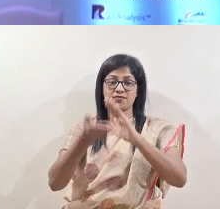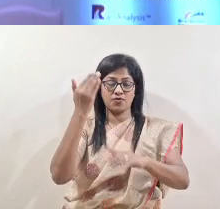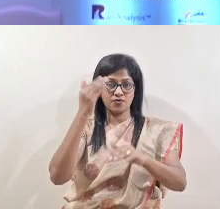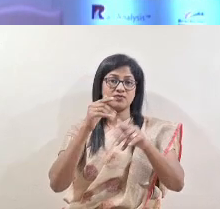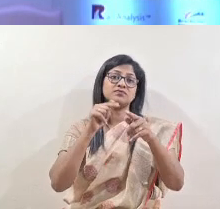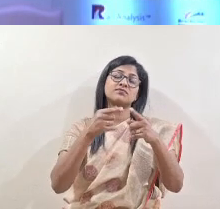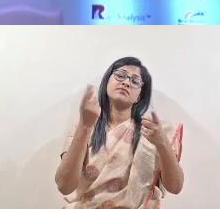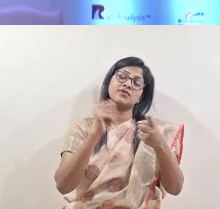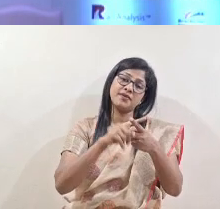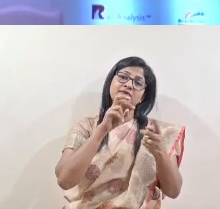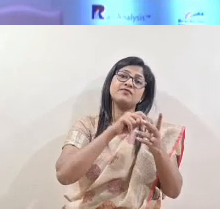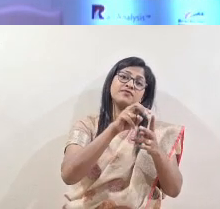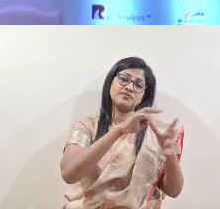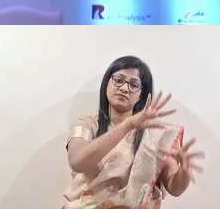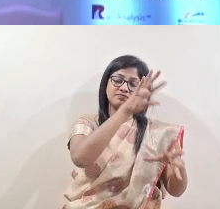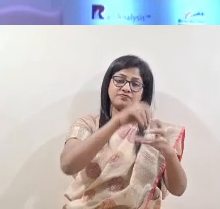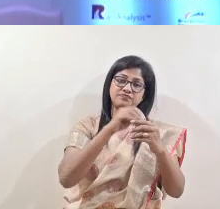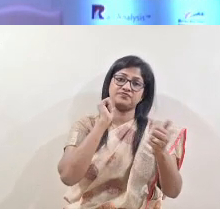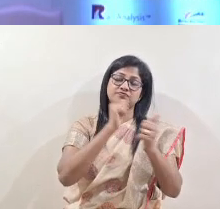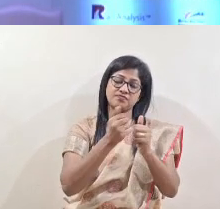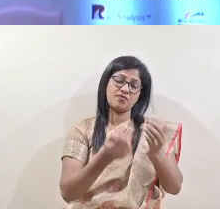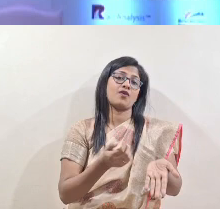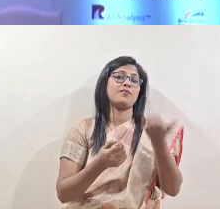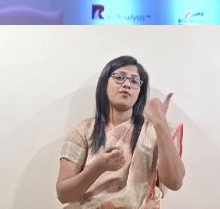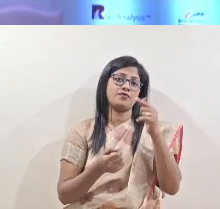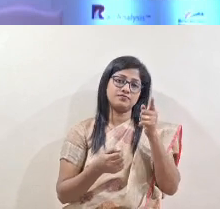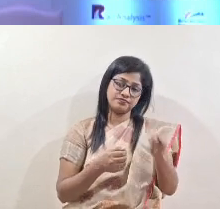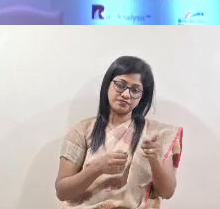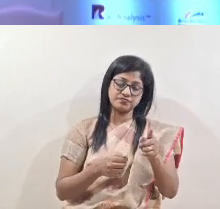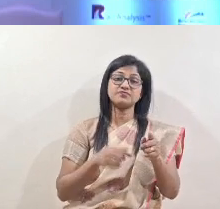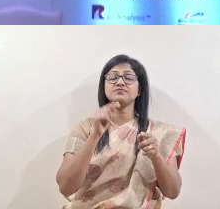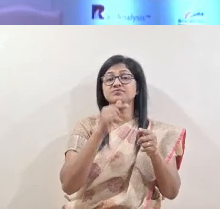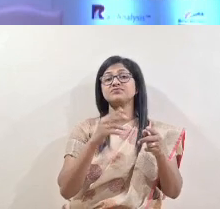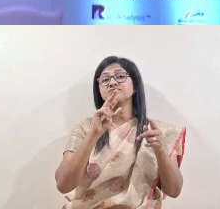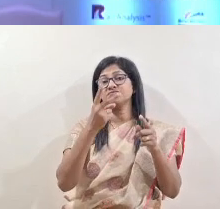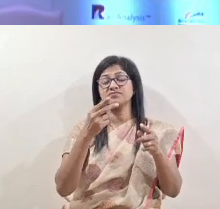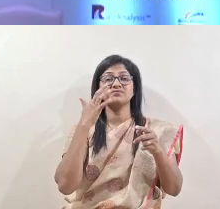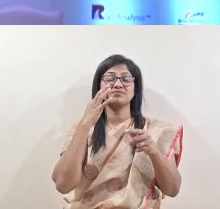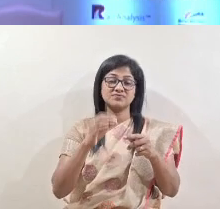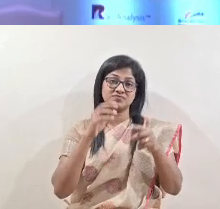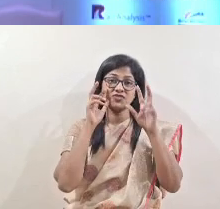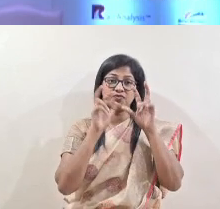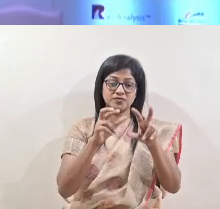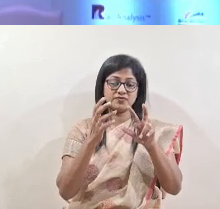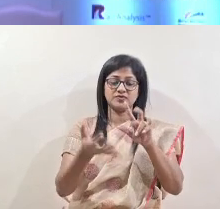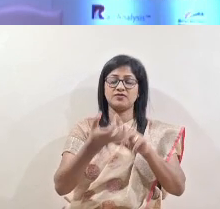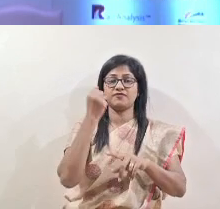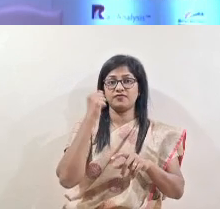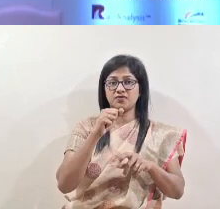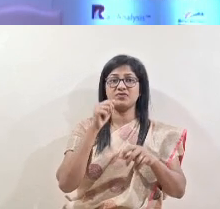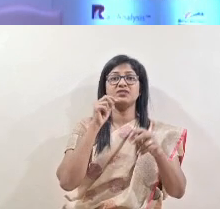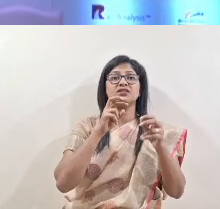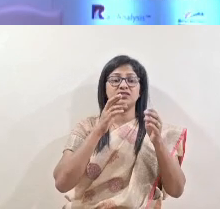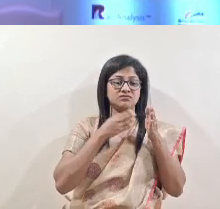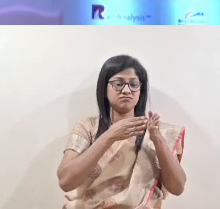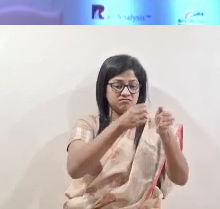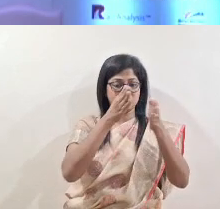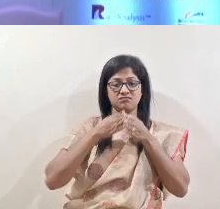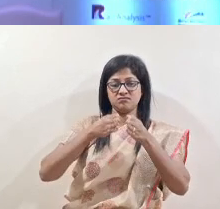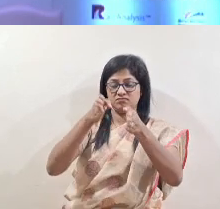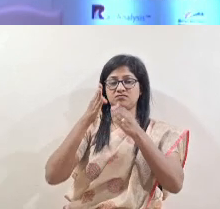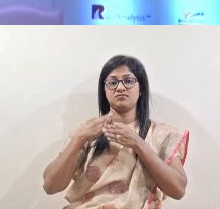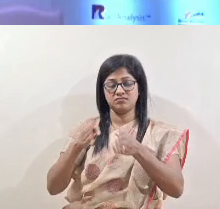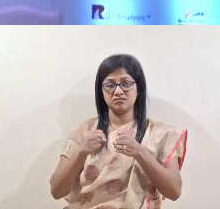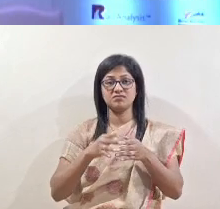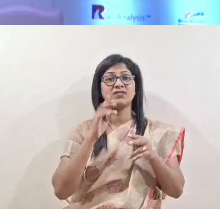or the odds of a pedestrian to get involved in the crash increases. Another important observation which we found is that about the number of lanes.